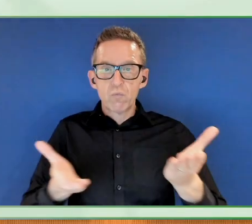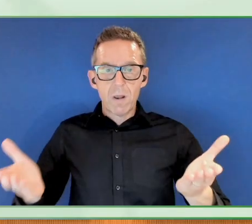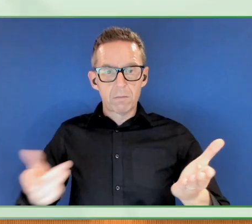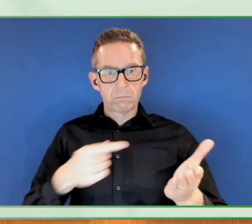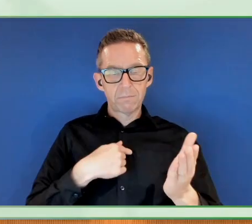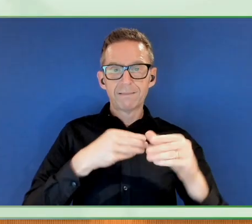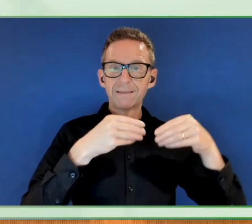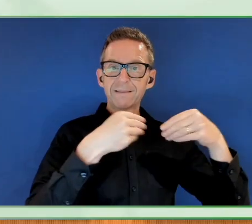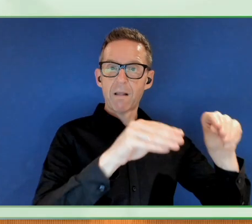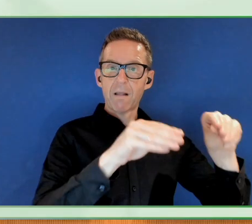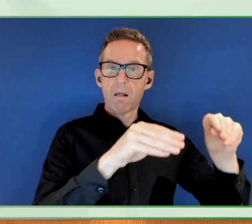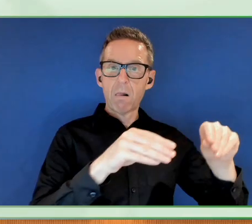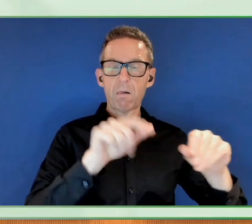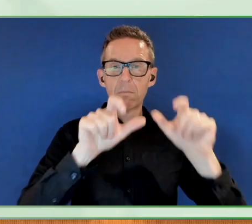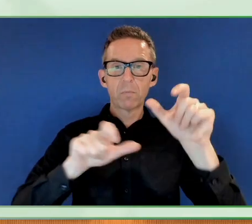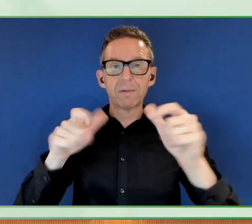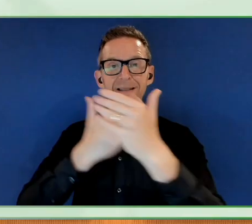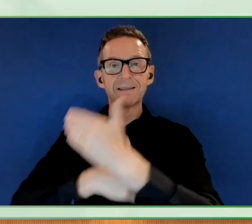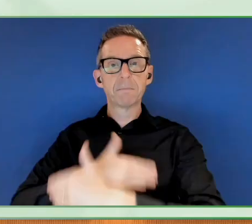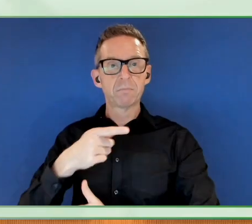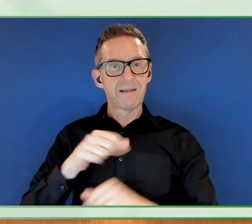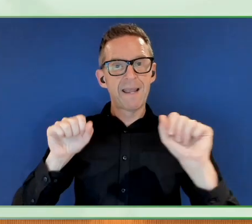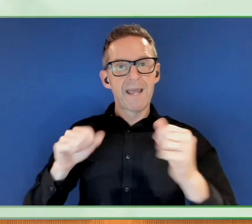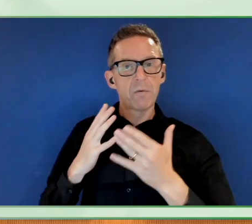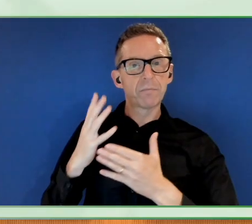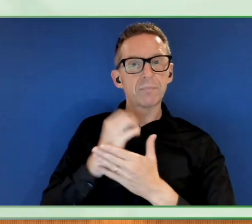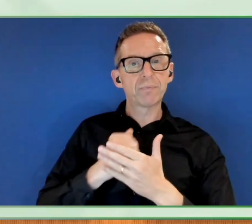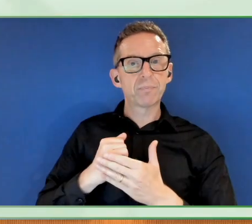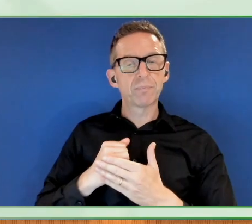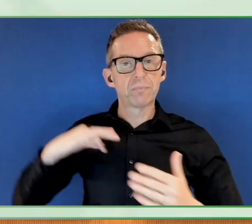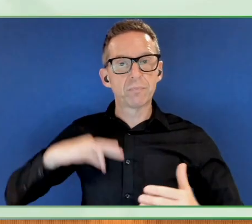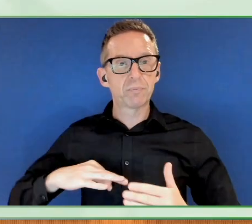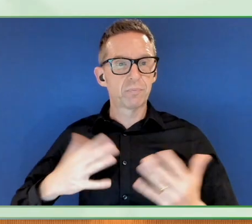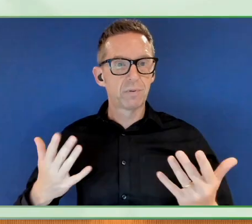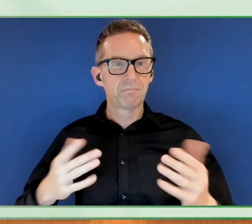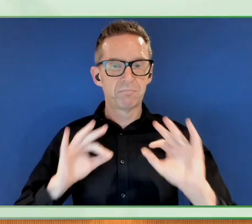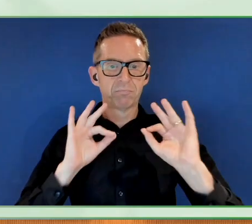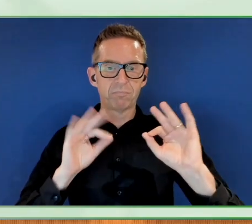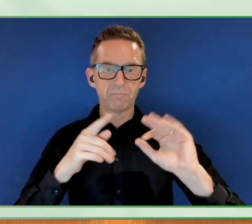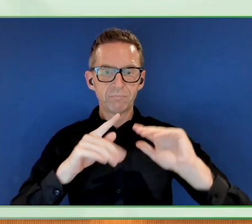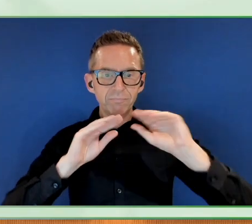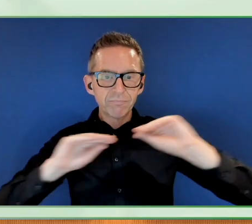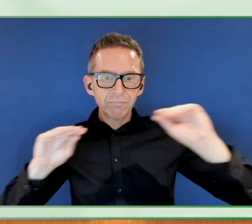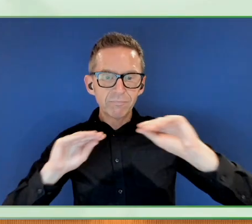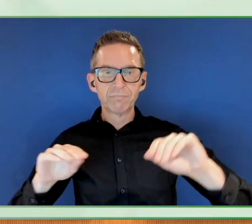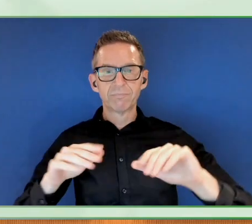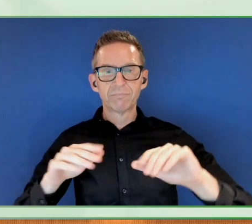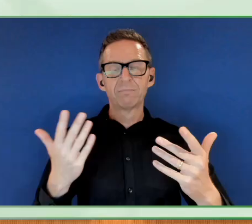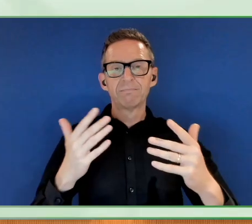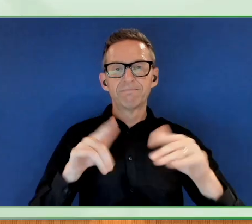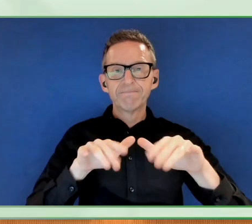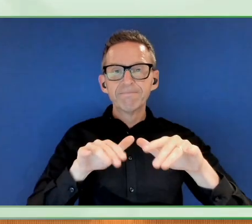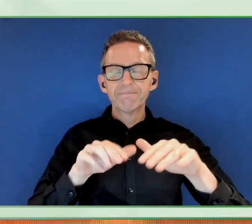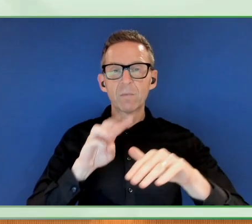web shops is also a very great thing to do that. Yes, and I think I